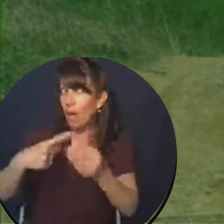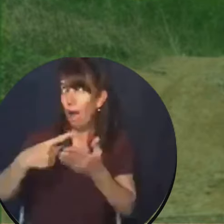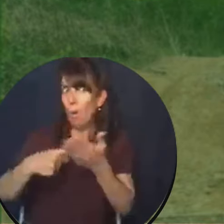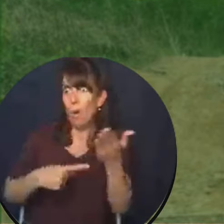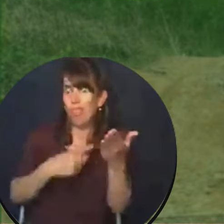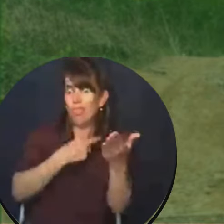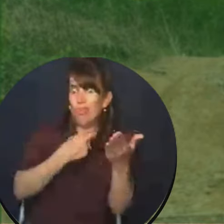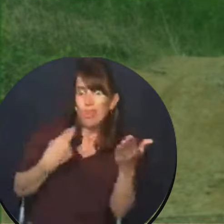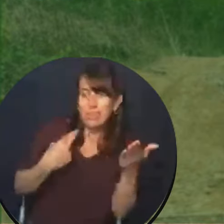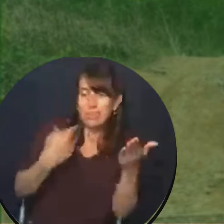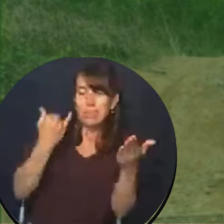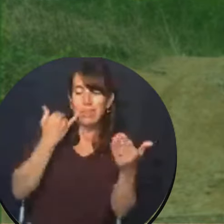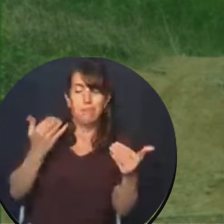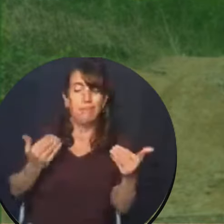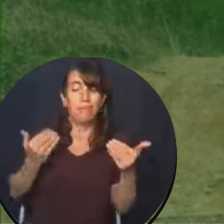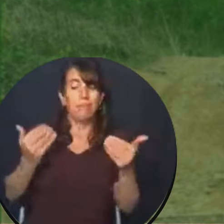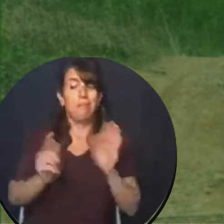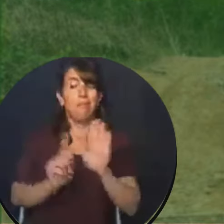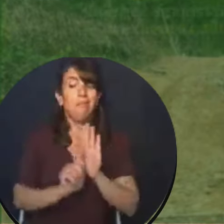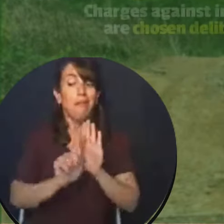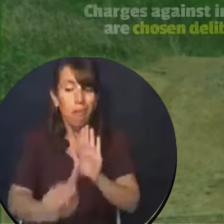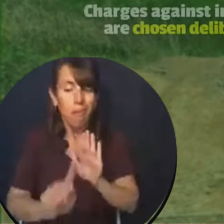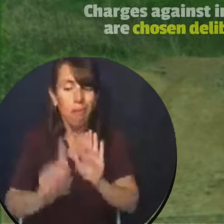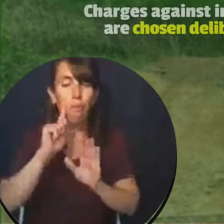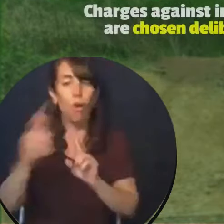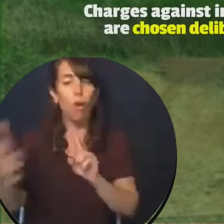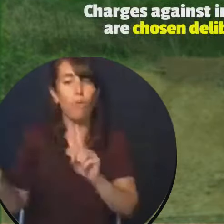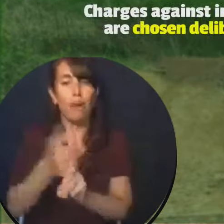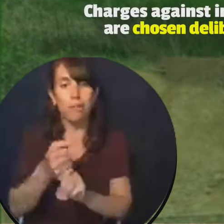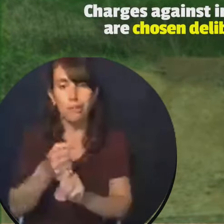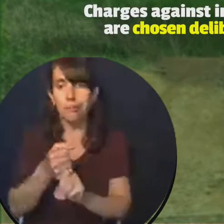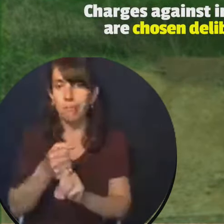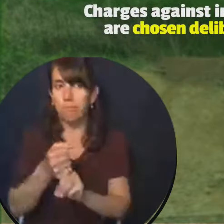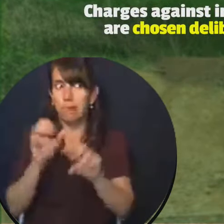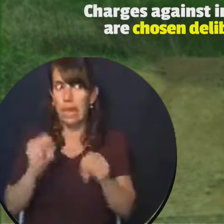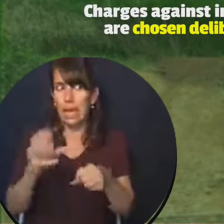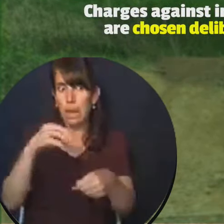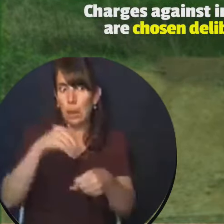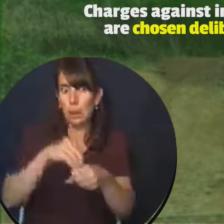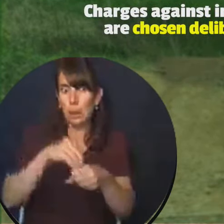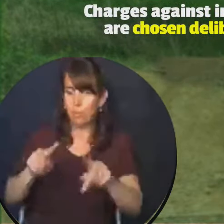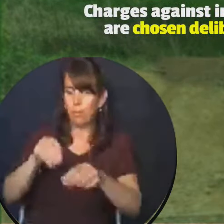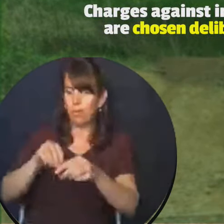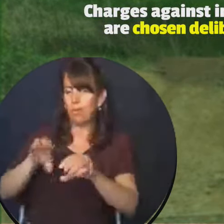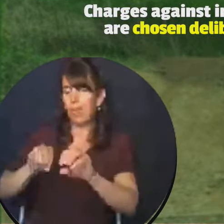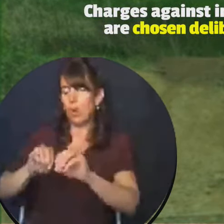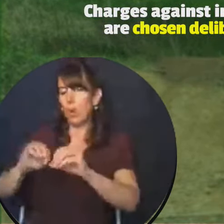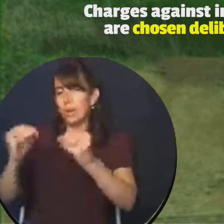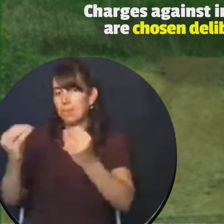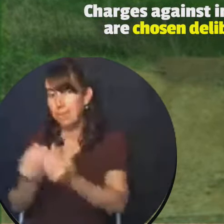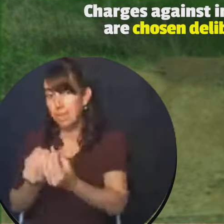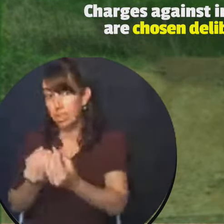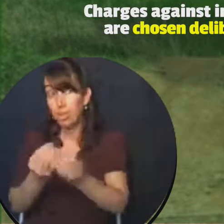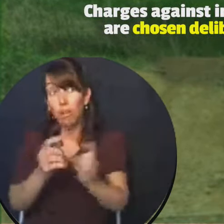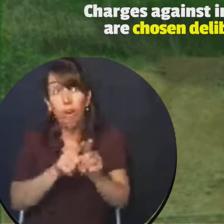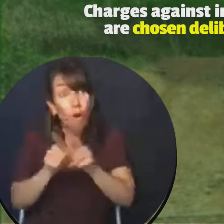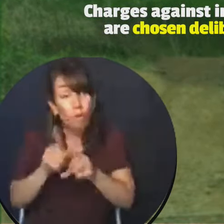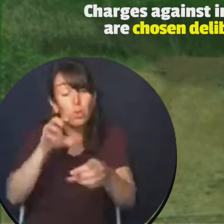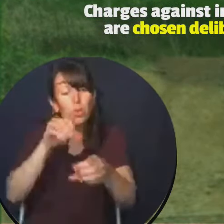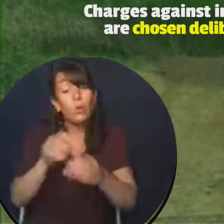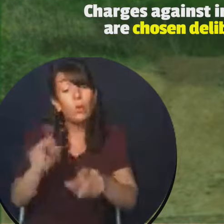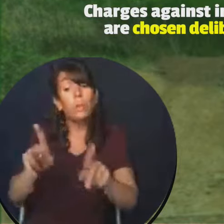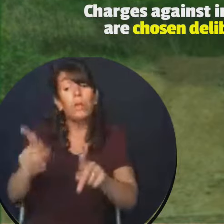Centering the people who are most at risk in their organization and first the people who they are helping. Right. And